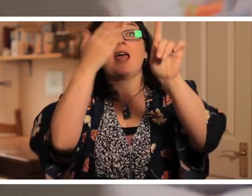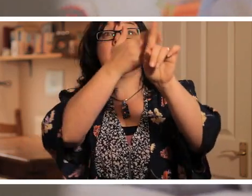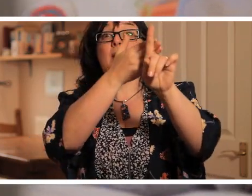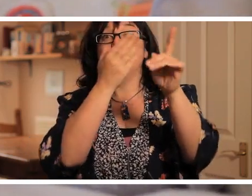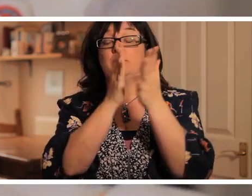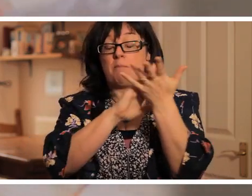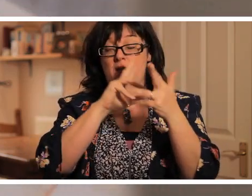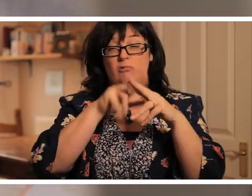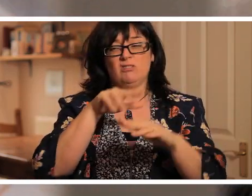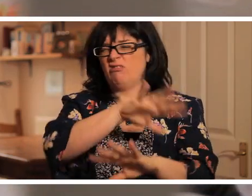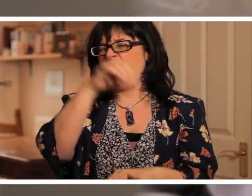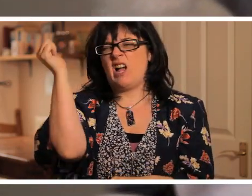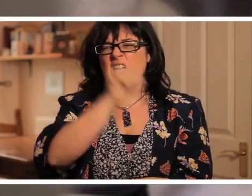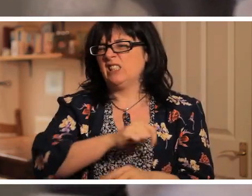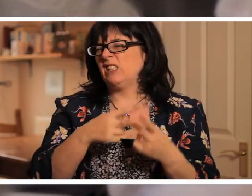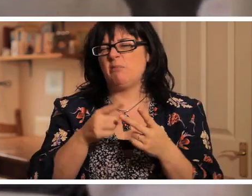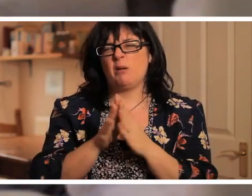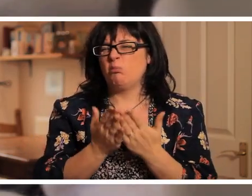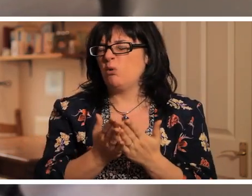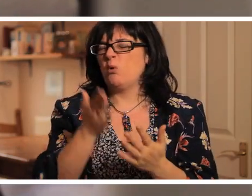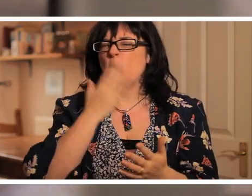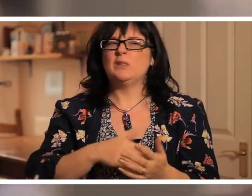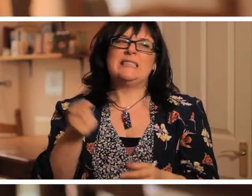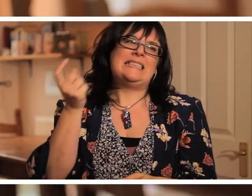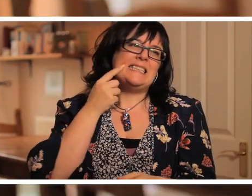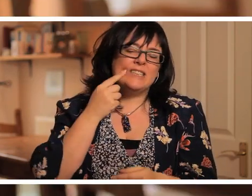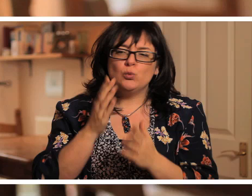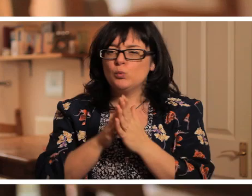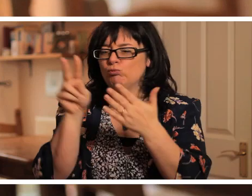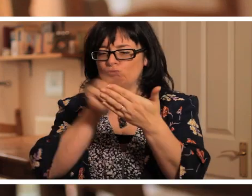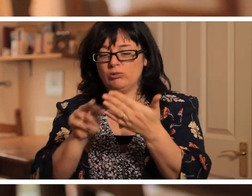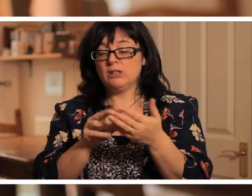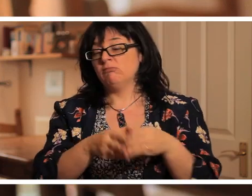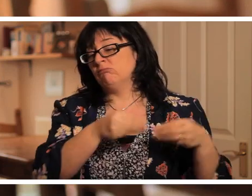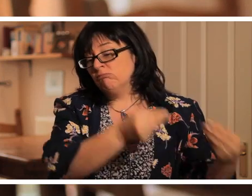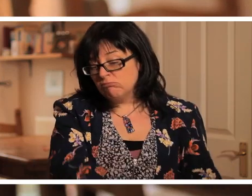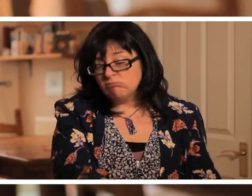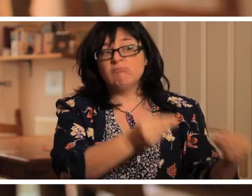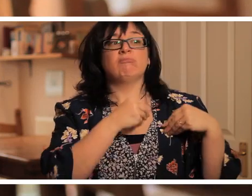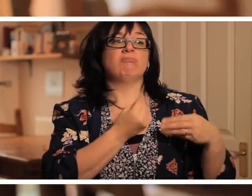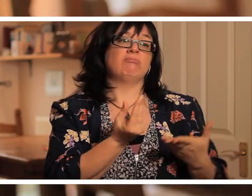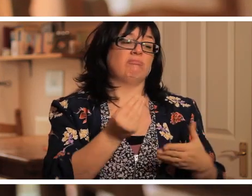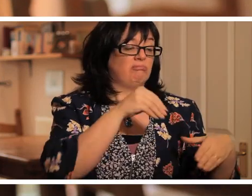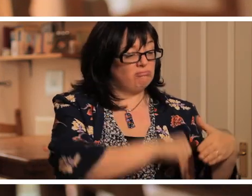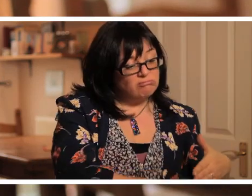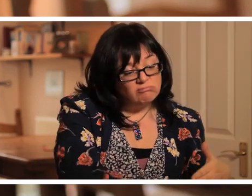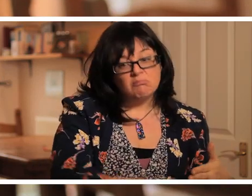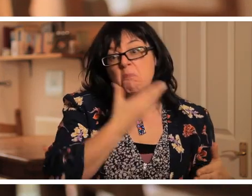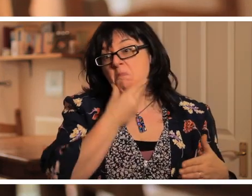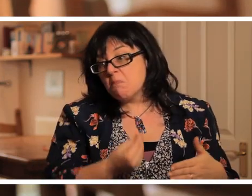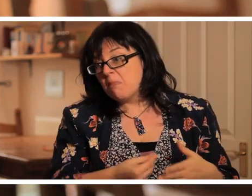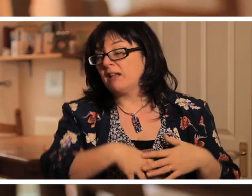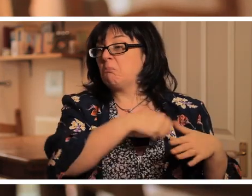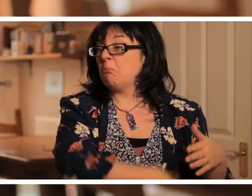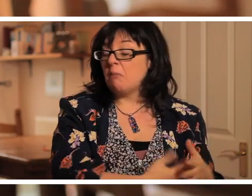My book is aimed at parents. It's not an academic book. I wanted it to be easy to read and to pick up and put down and